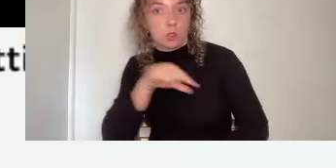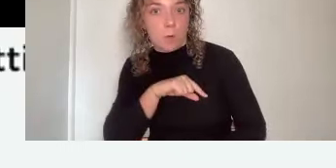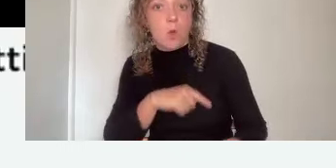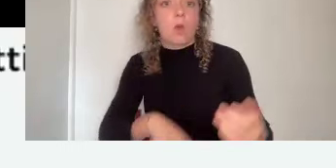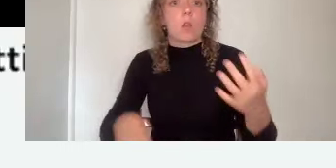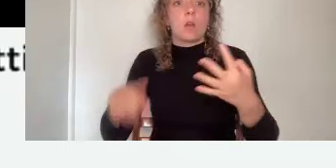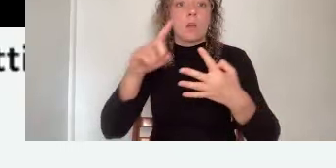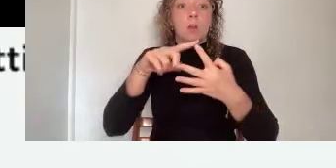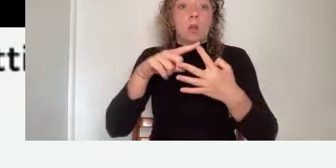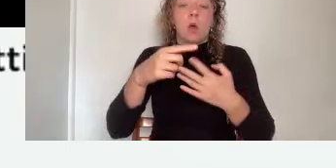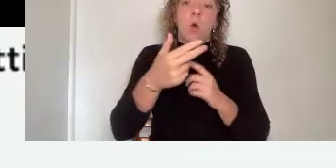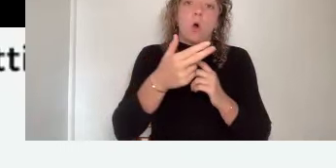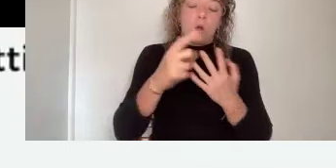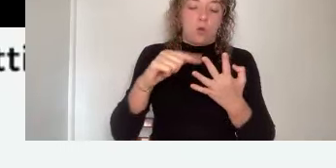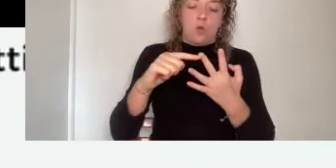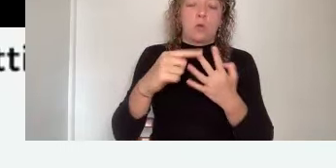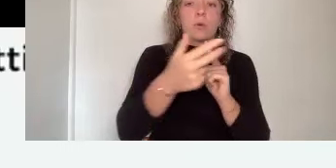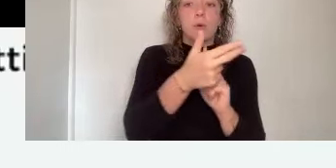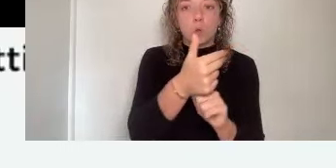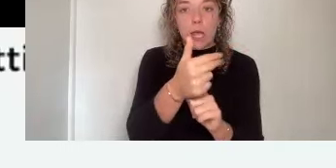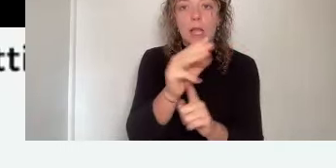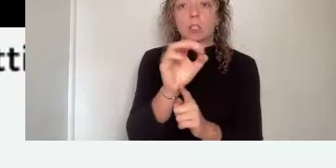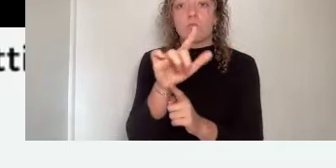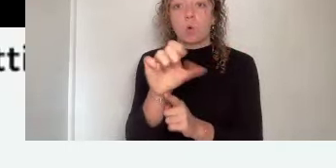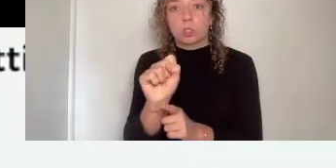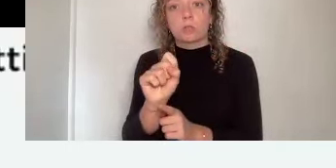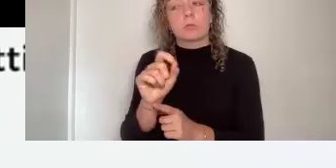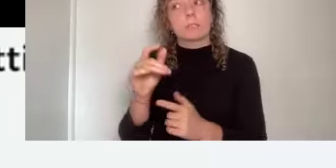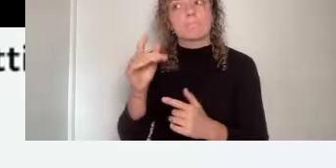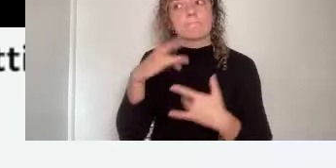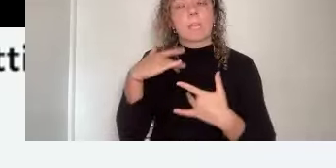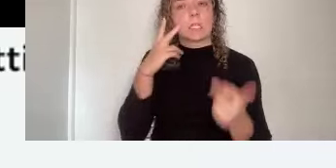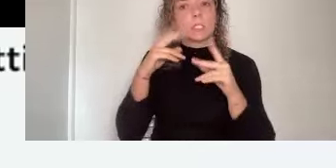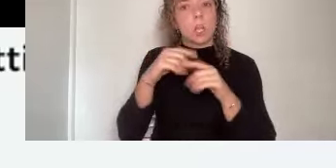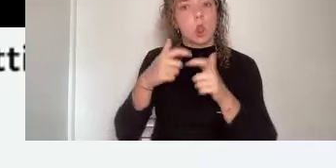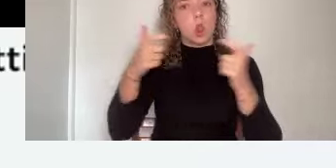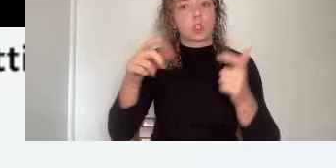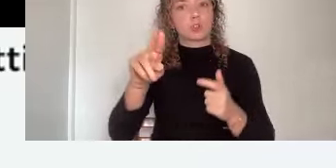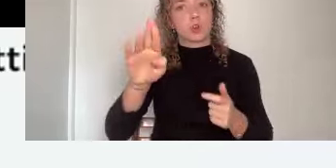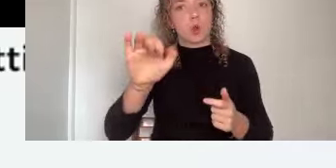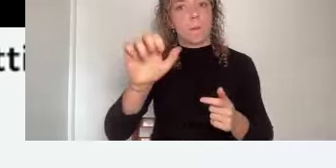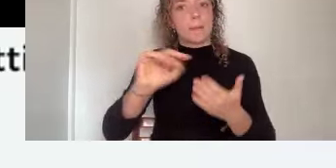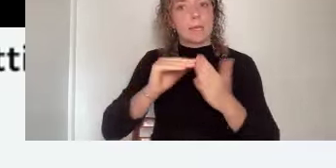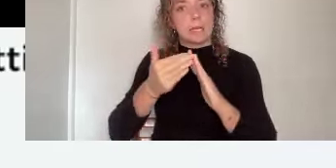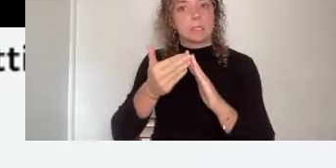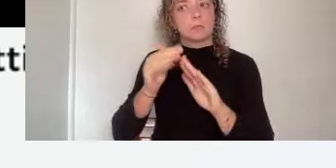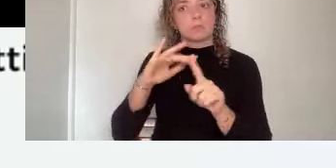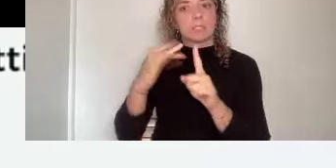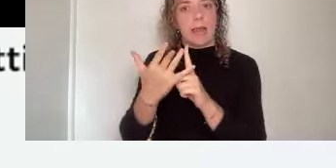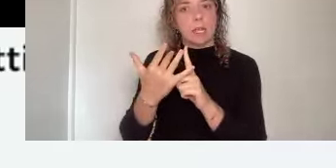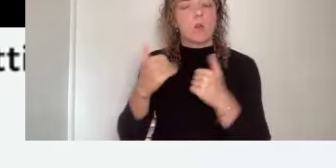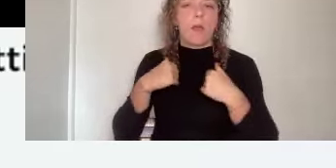motels is another that can be very prevalent, especially in a larger urban setting like we're in. We have more hotels and motels.